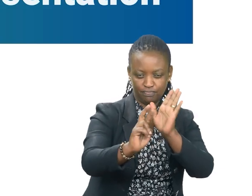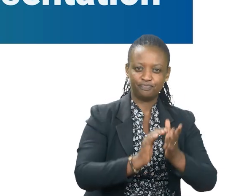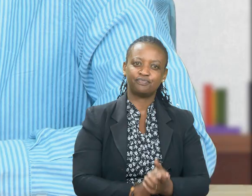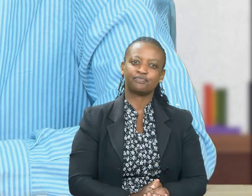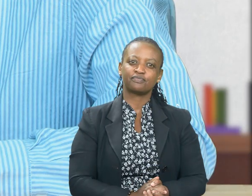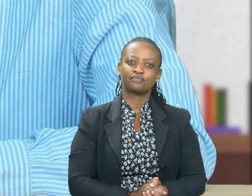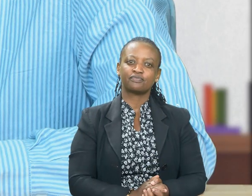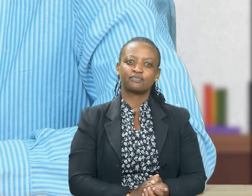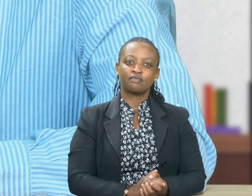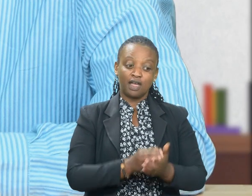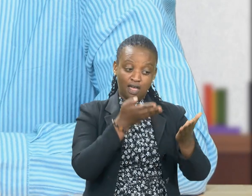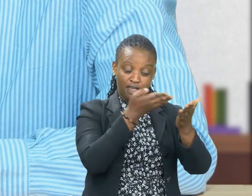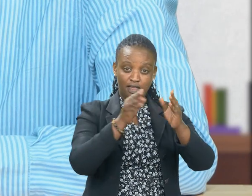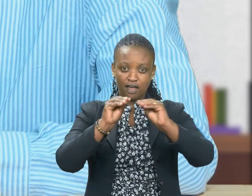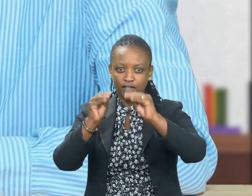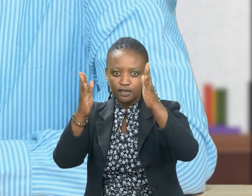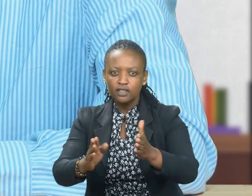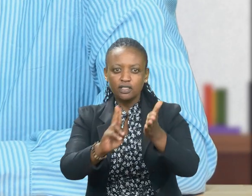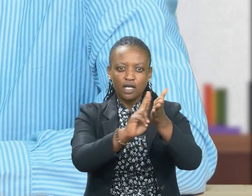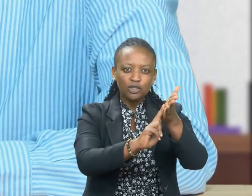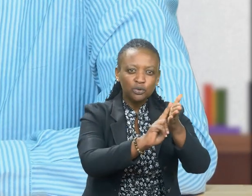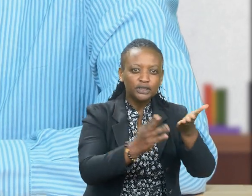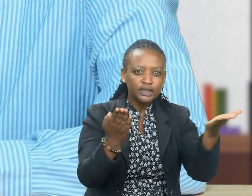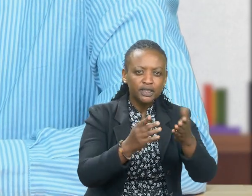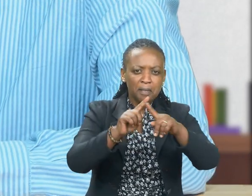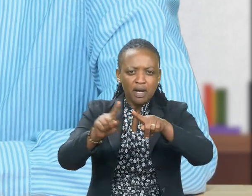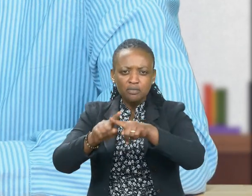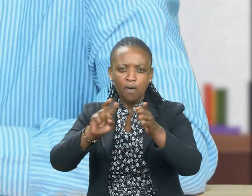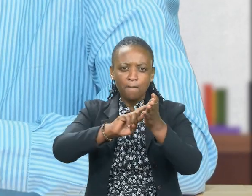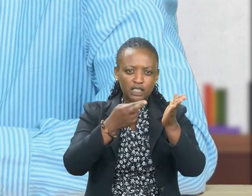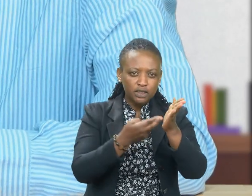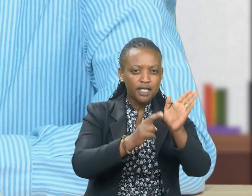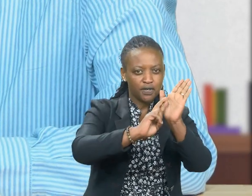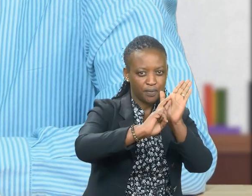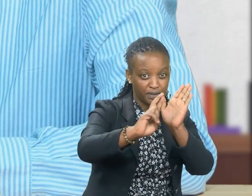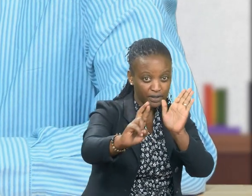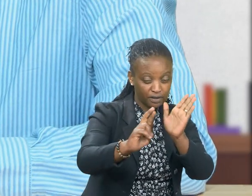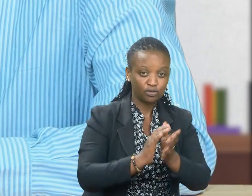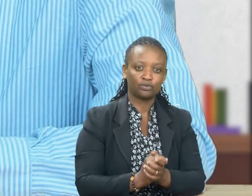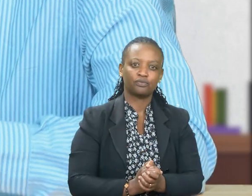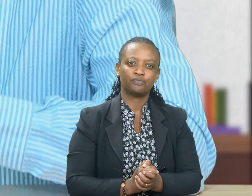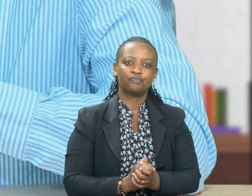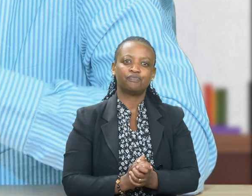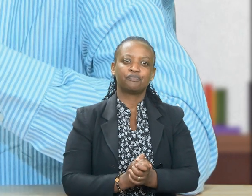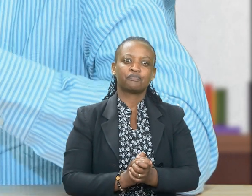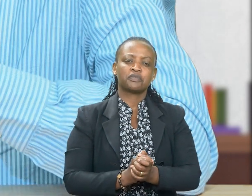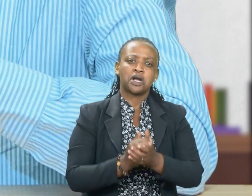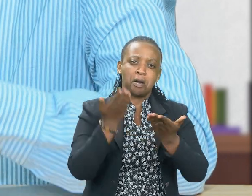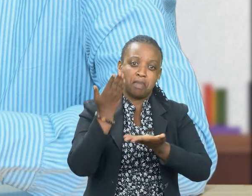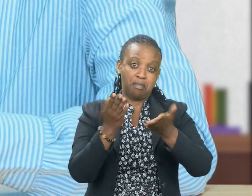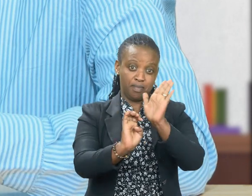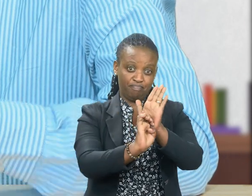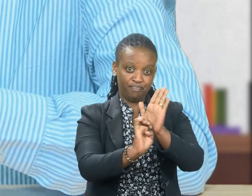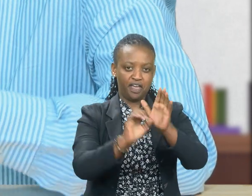representation. Here, a teacher uses multiple means of representation. Maybe,